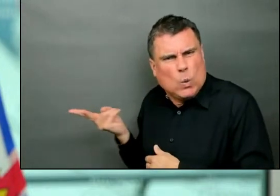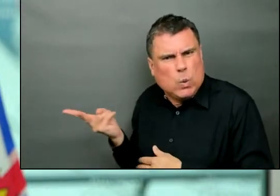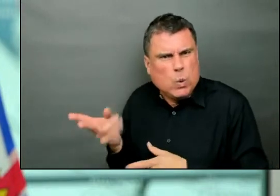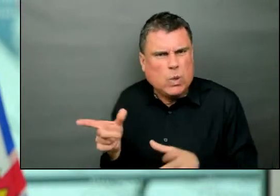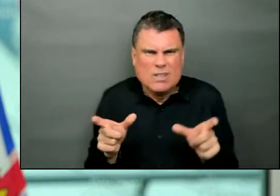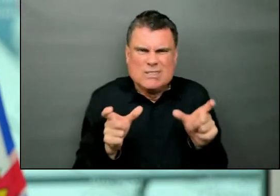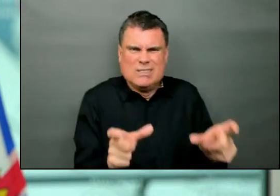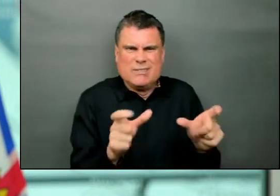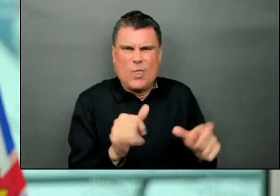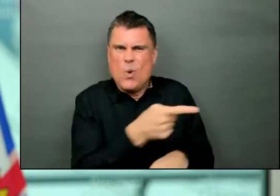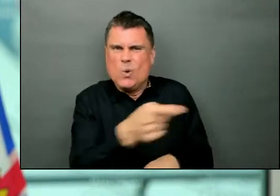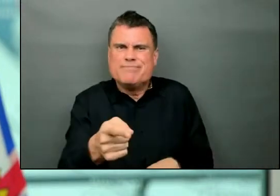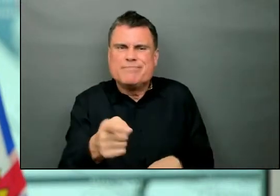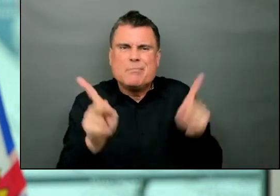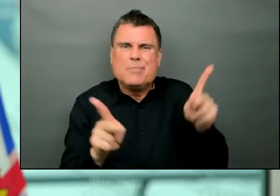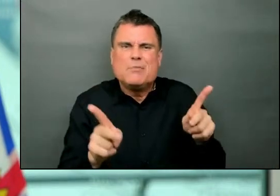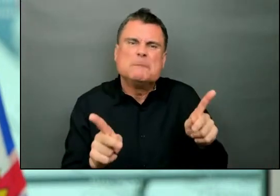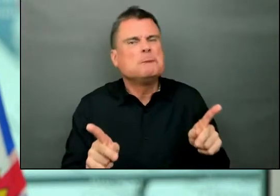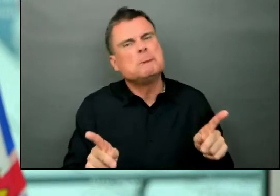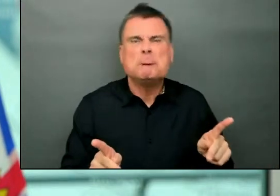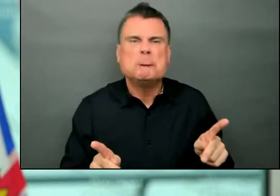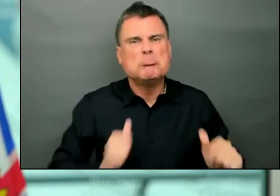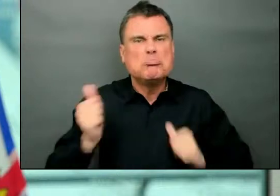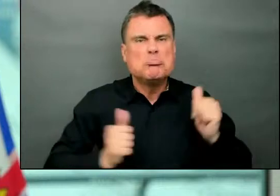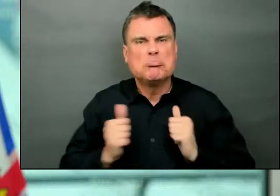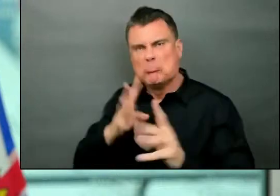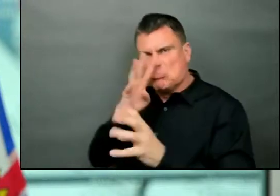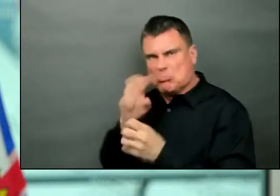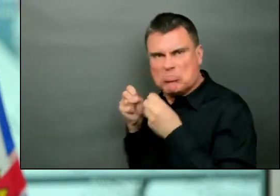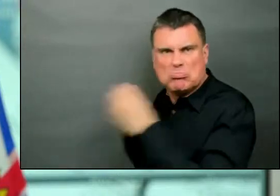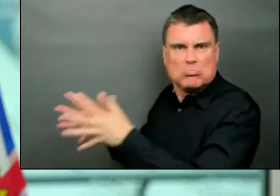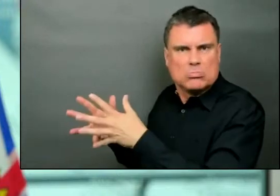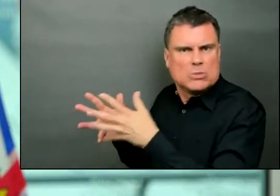that outrageousness that's happening because of your position.